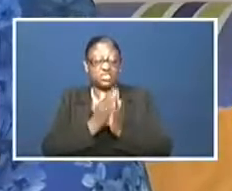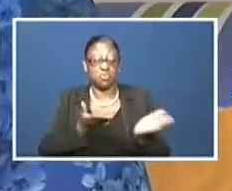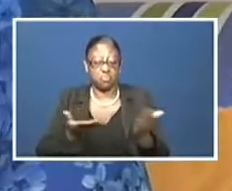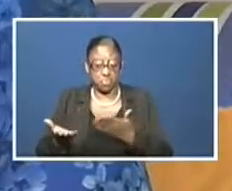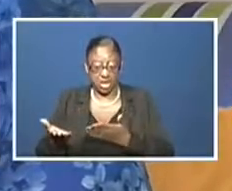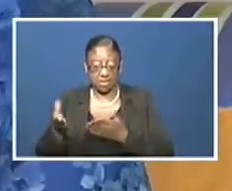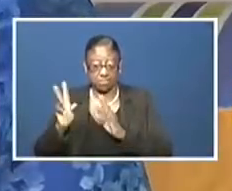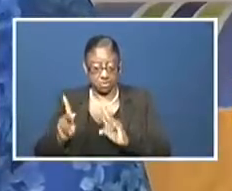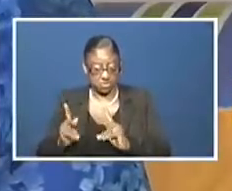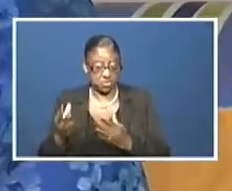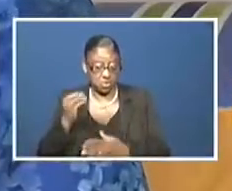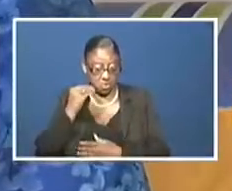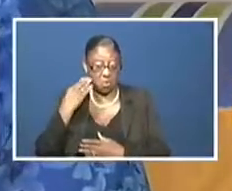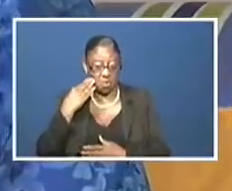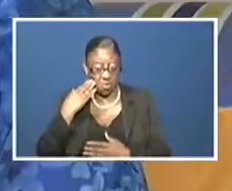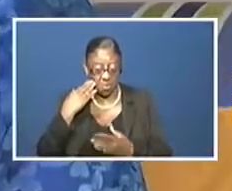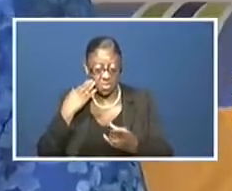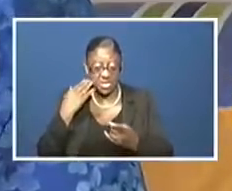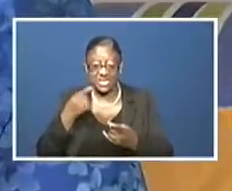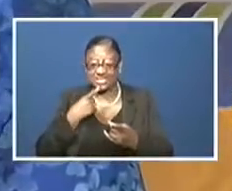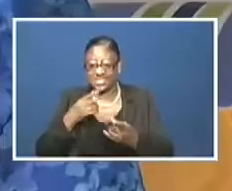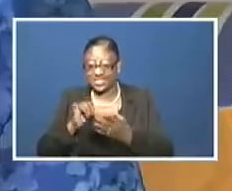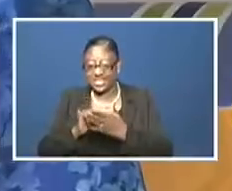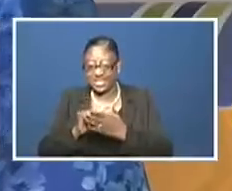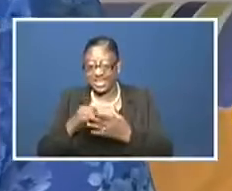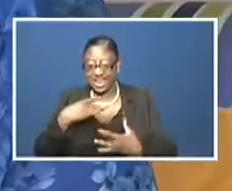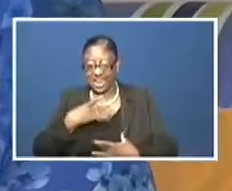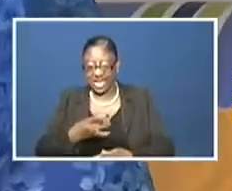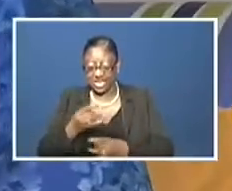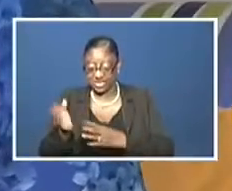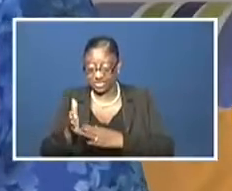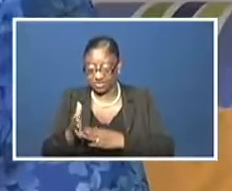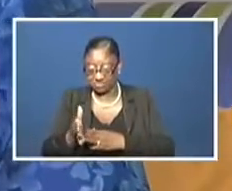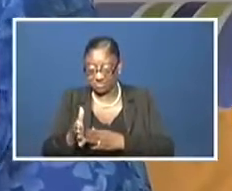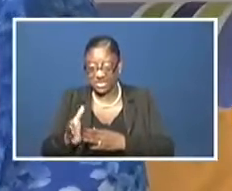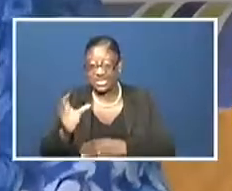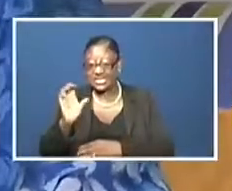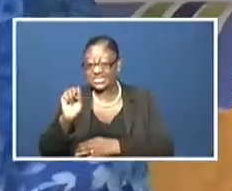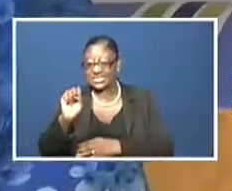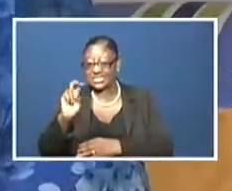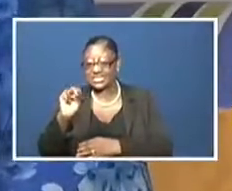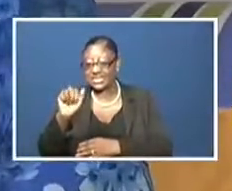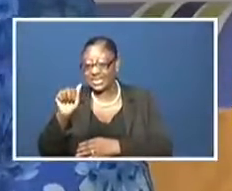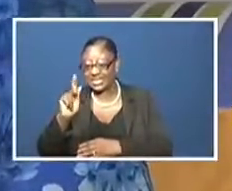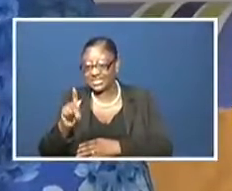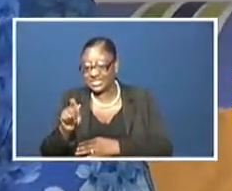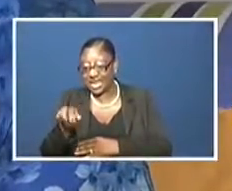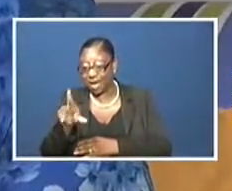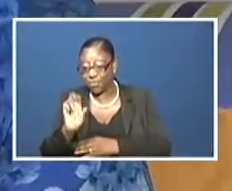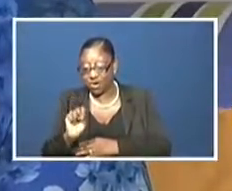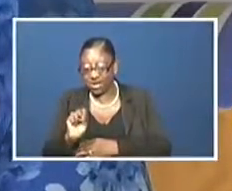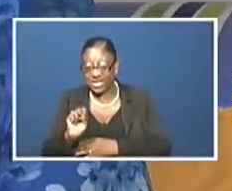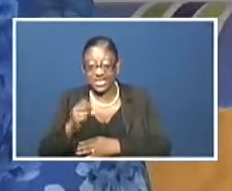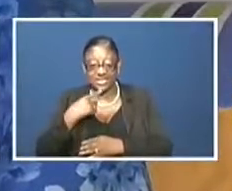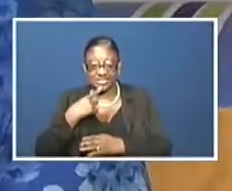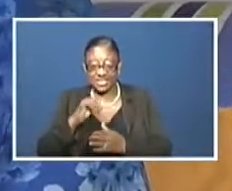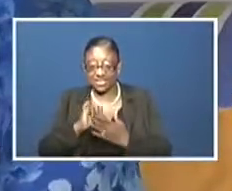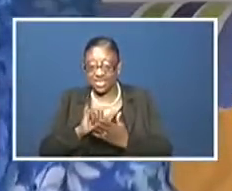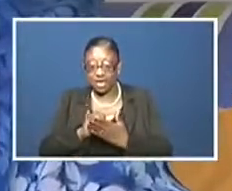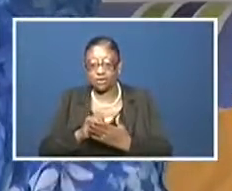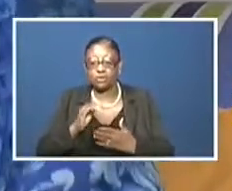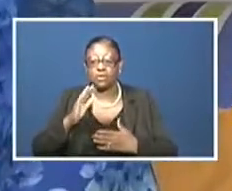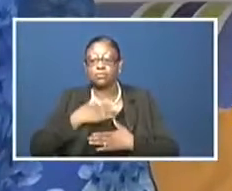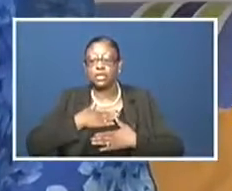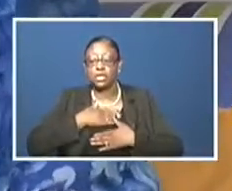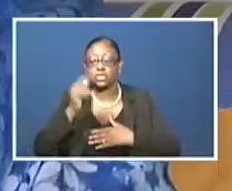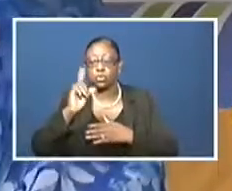enjoyed fried snapplehead. That's the first thing he would eat. And if it's not on the plate, he would ask the cook, please,